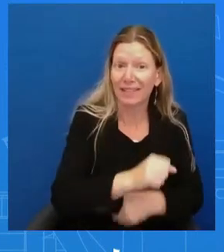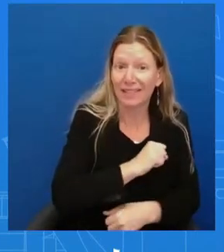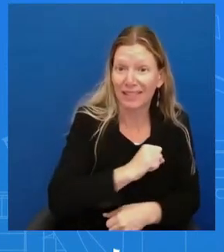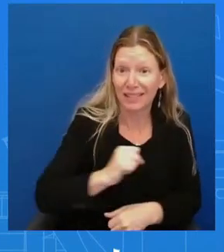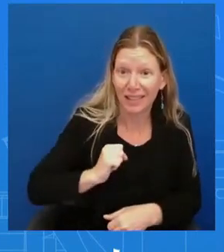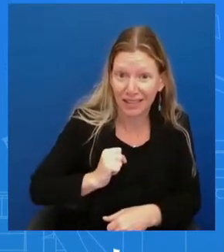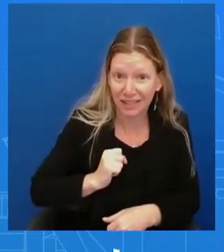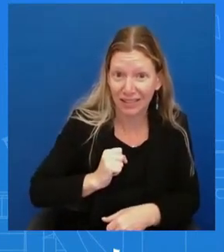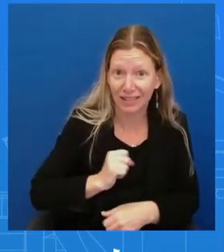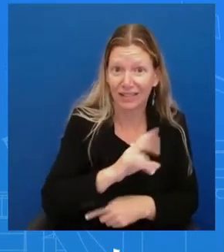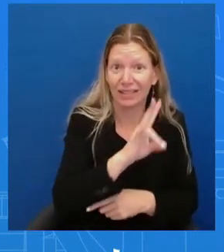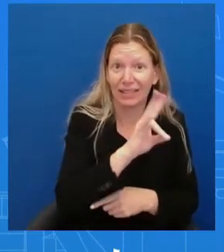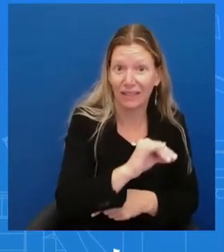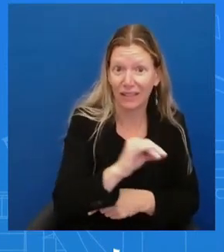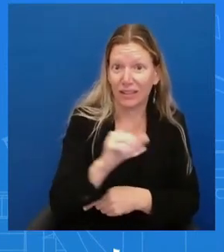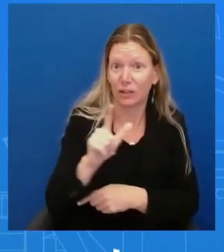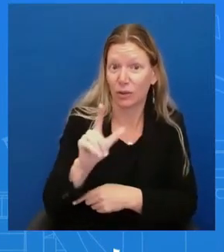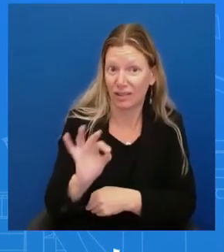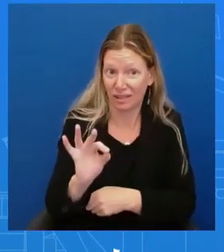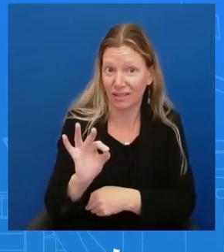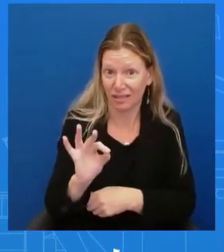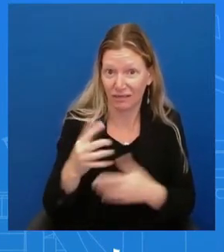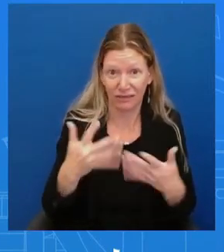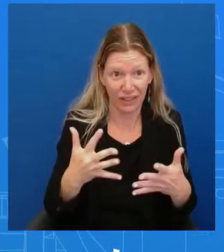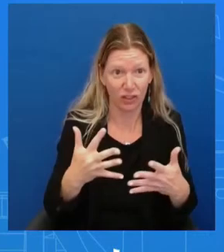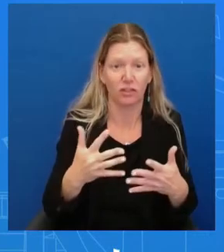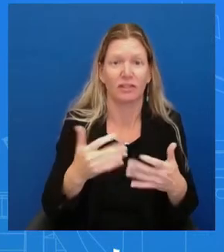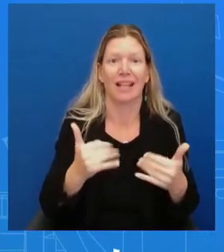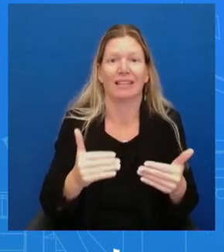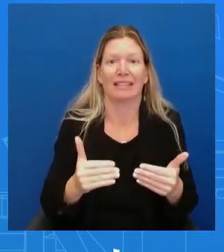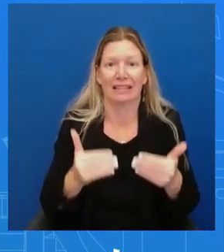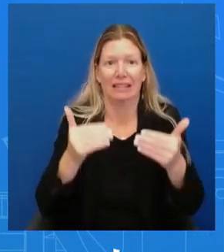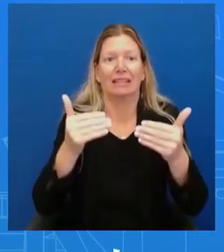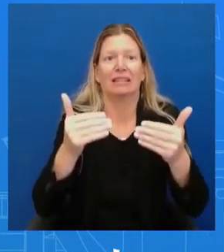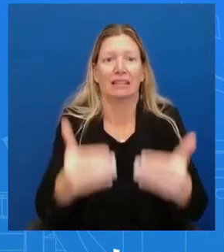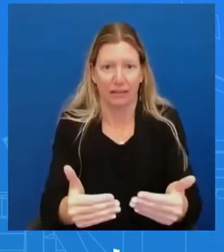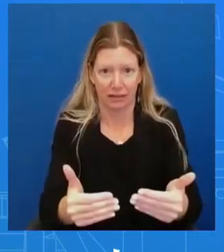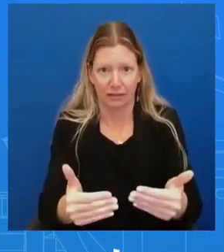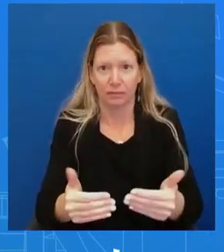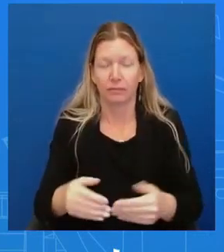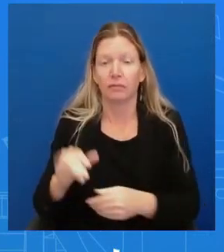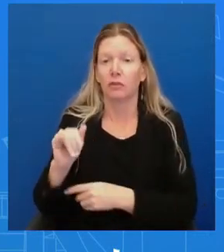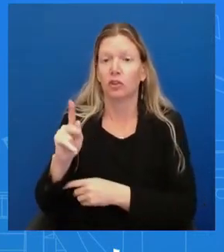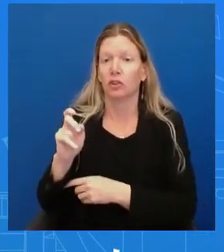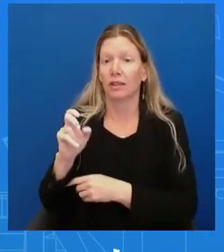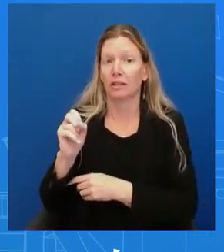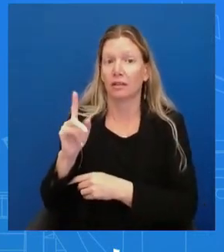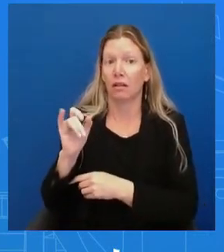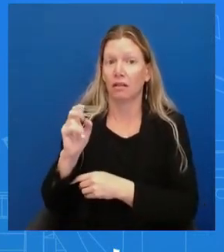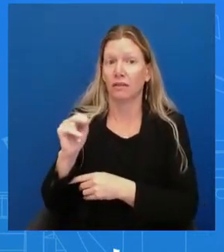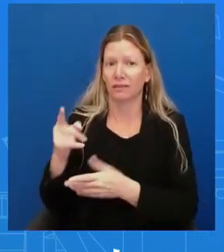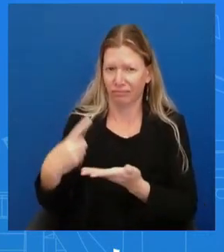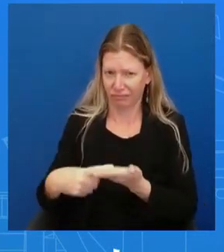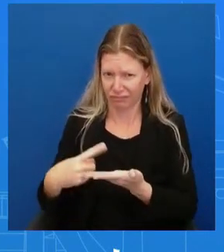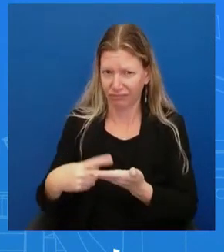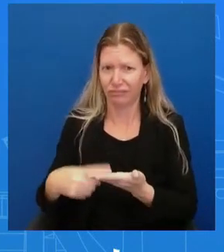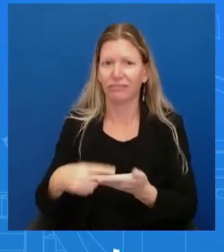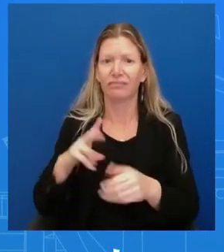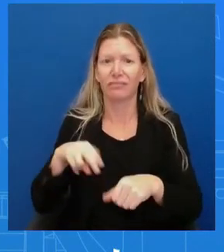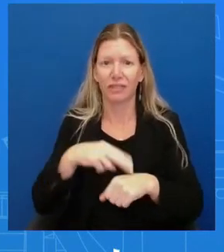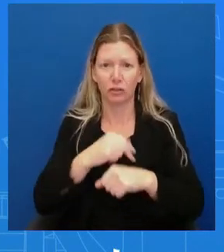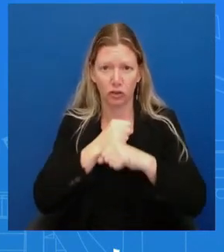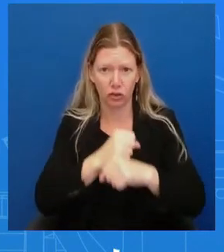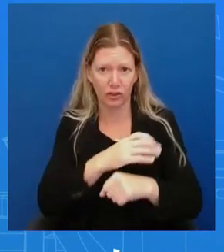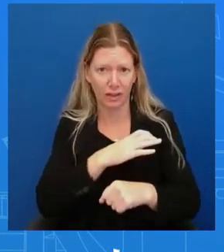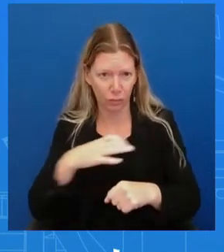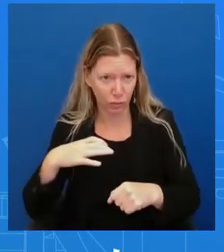And we've also talked about, Jake Sullivan has talked about, my National Security Council colleague has talked about this as well, is that Ukraine can't